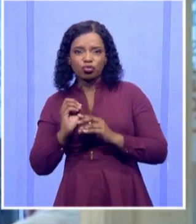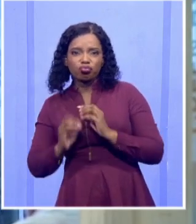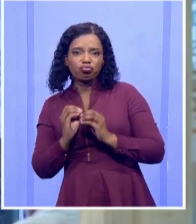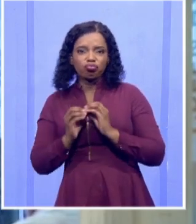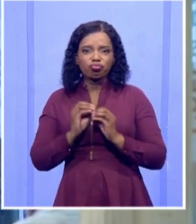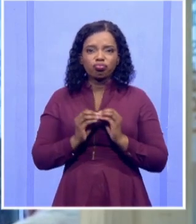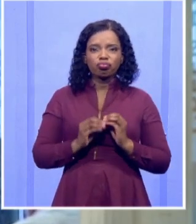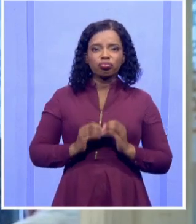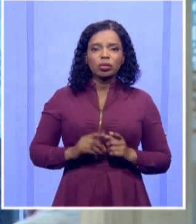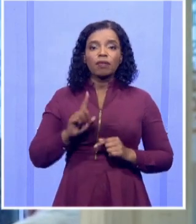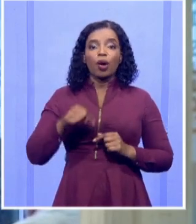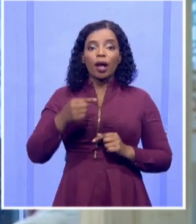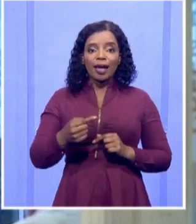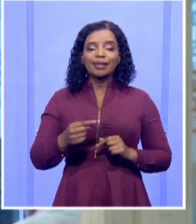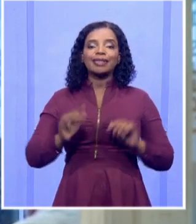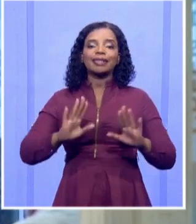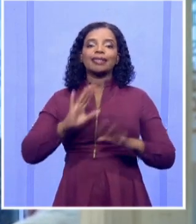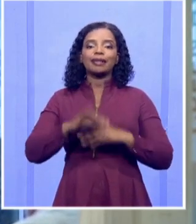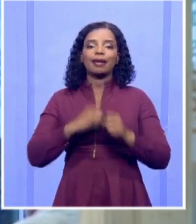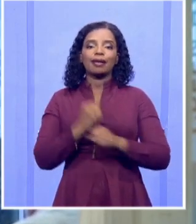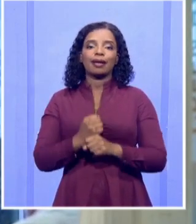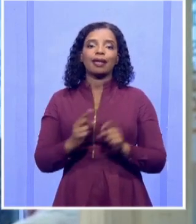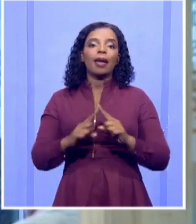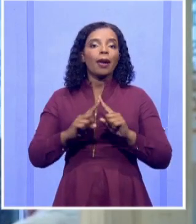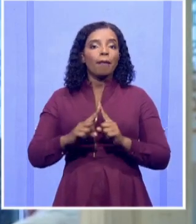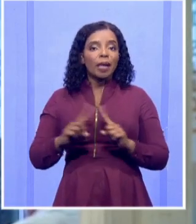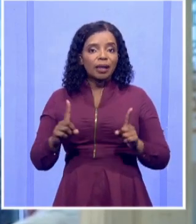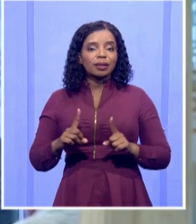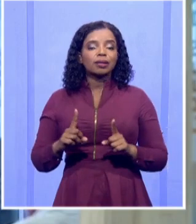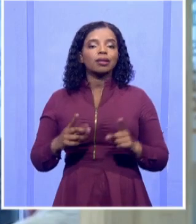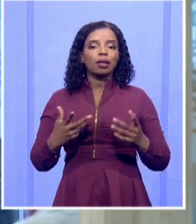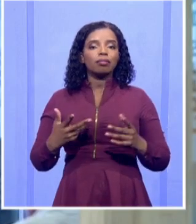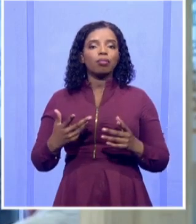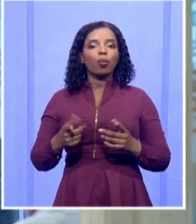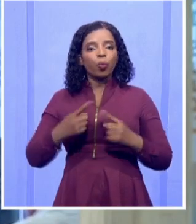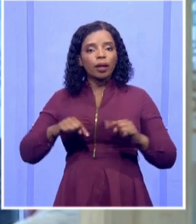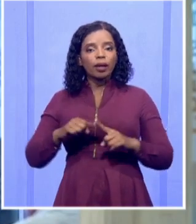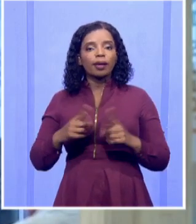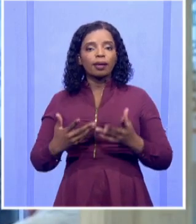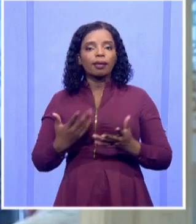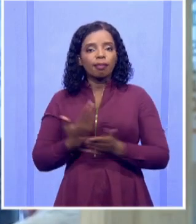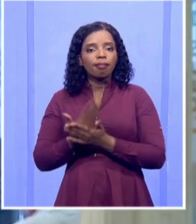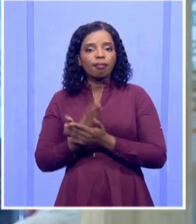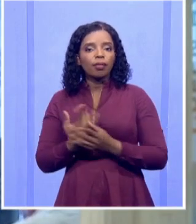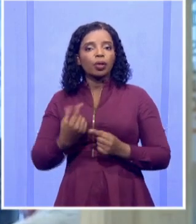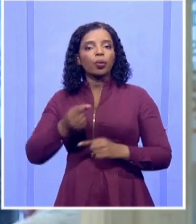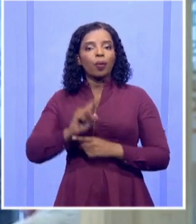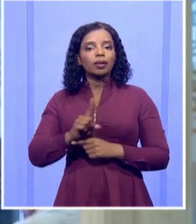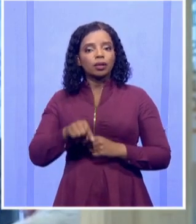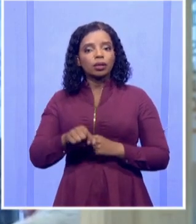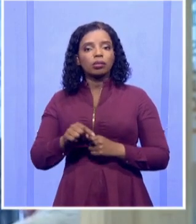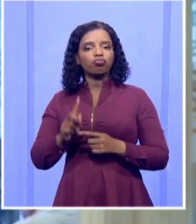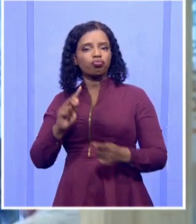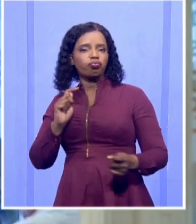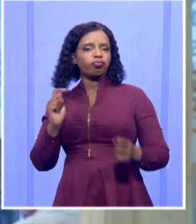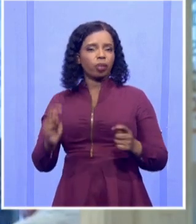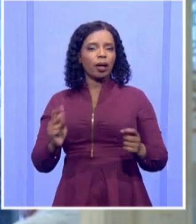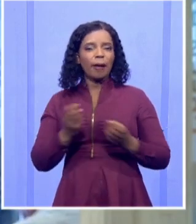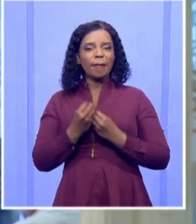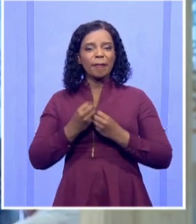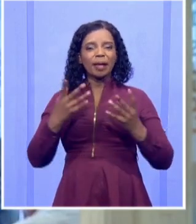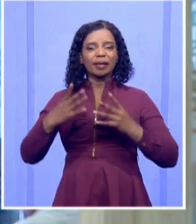green hydrogen is transformative. It's potentially an element that can touch multiple sectors,